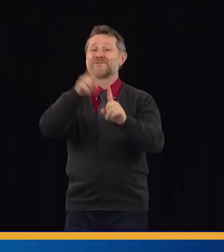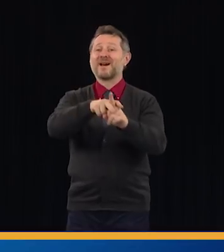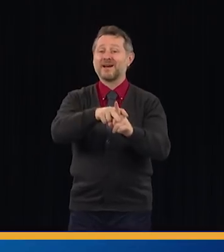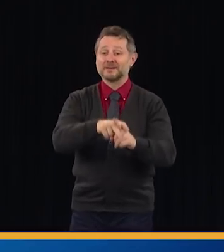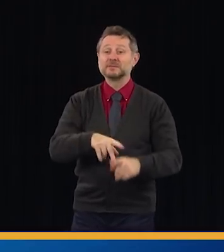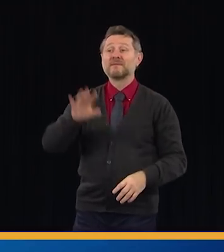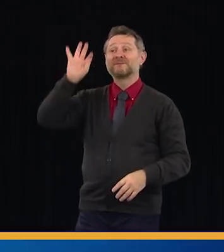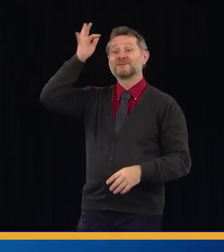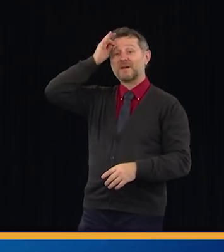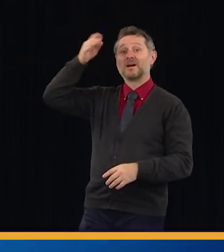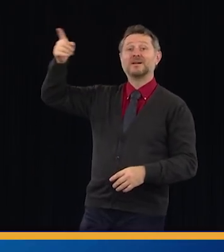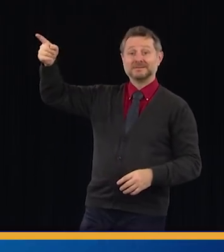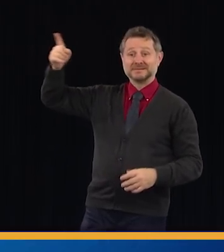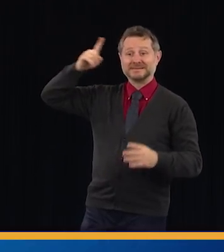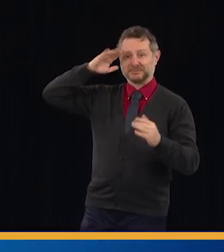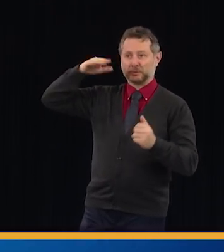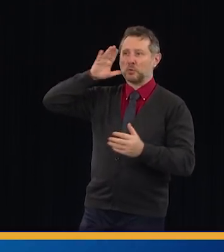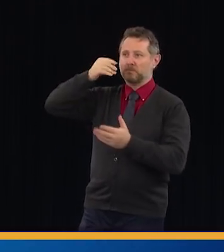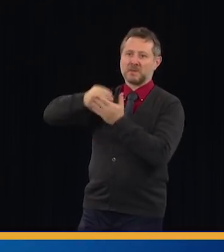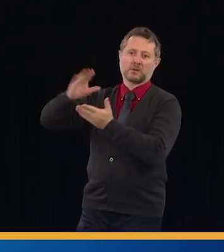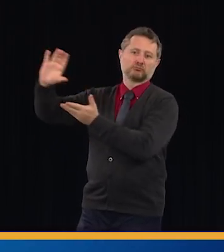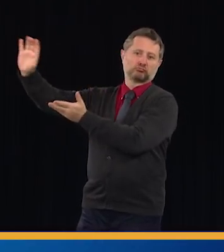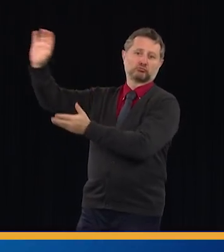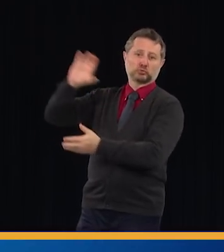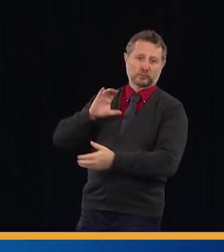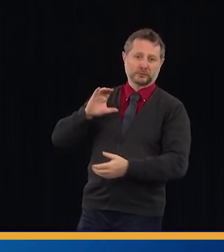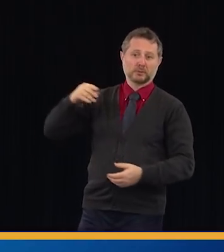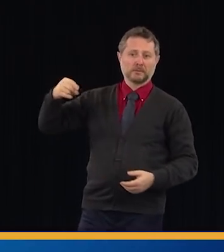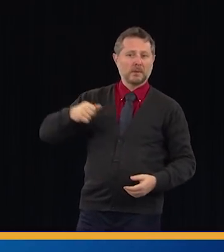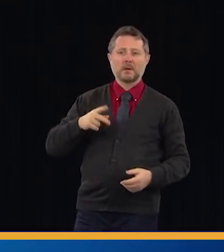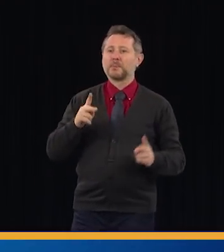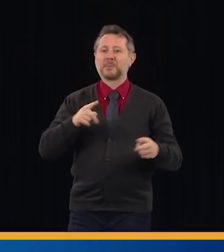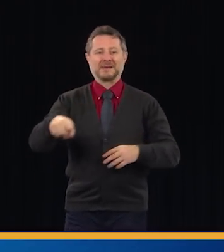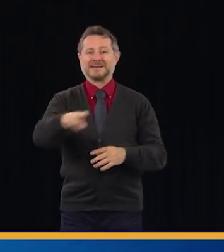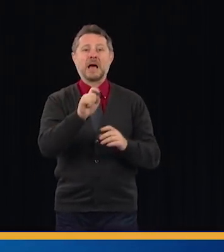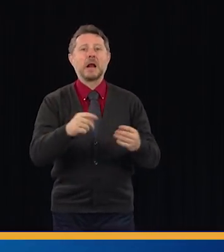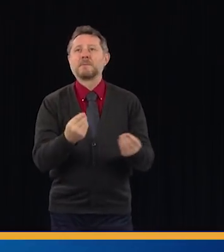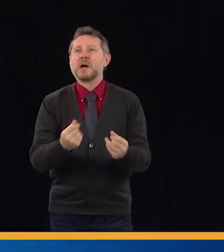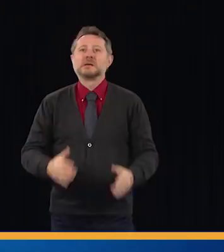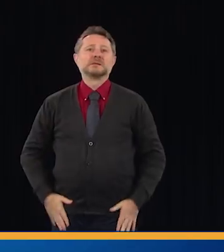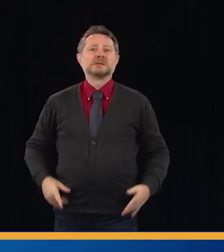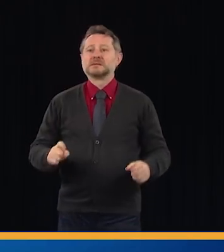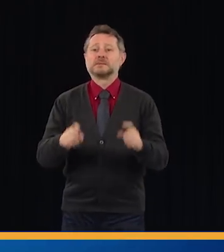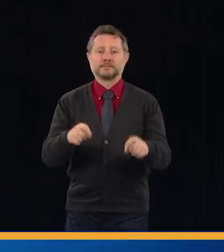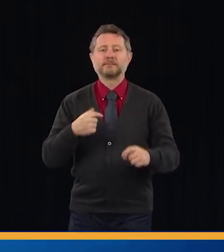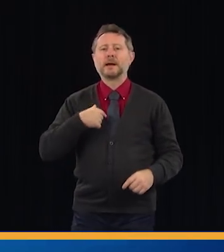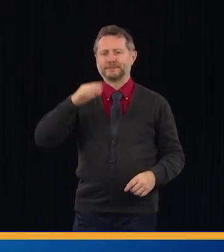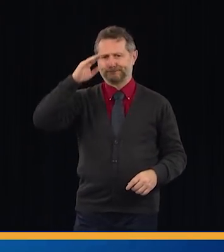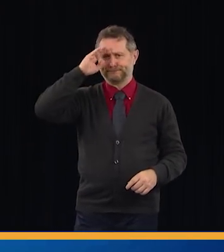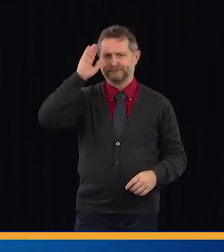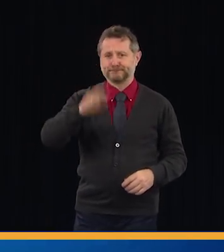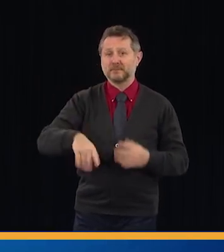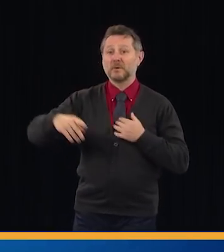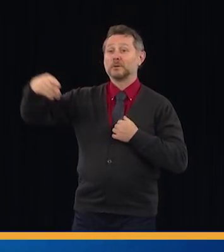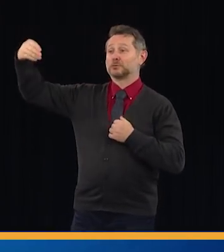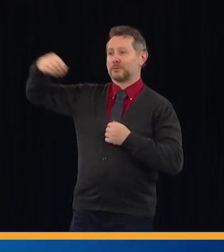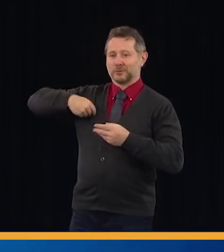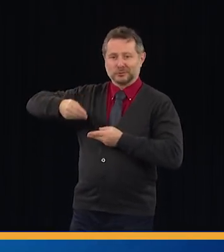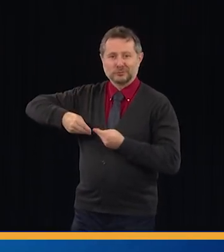will reimburse us for it, but people need money now in their pocket. So New York will be doing